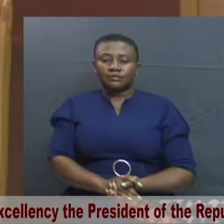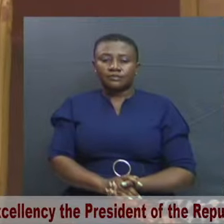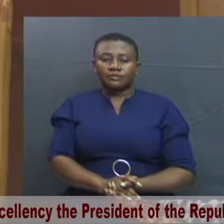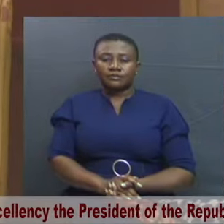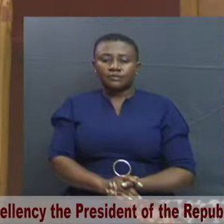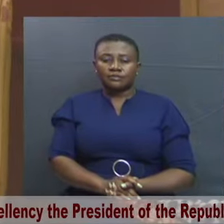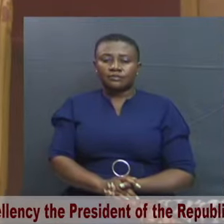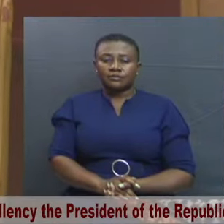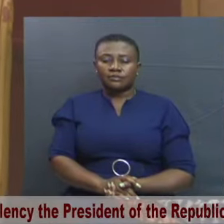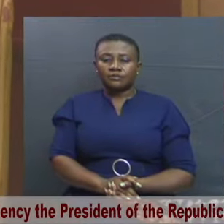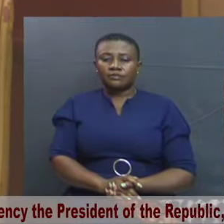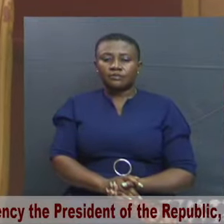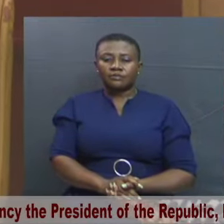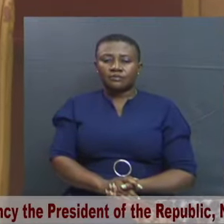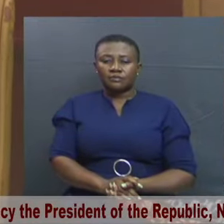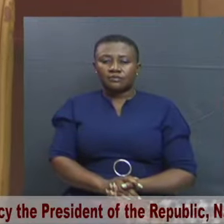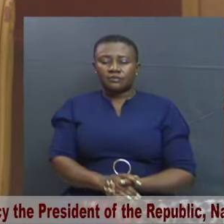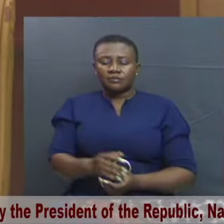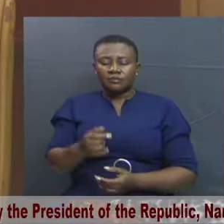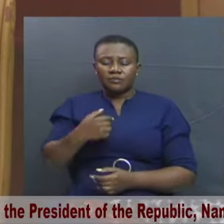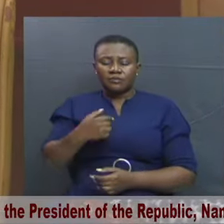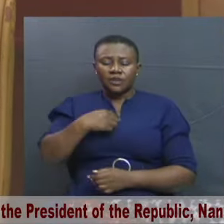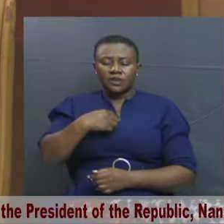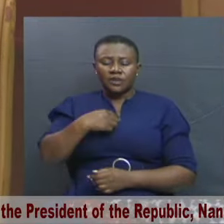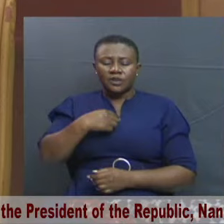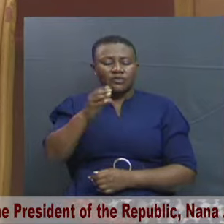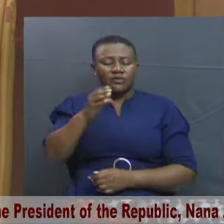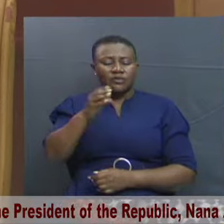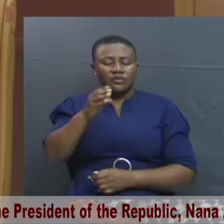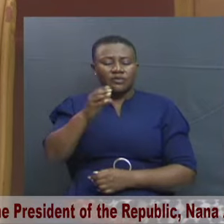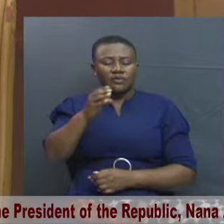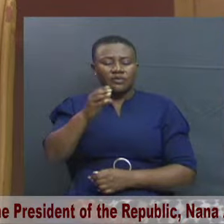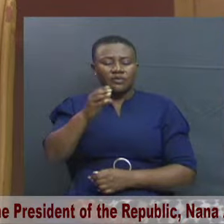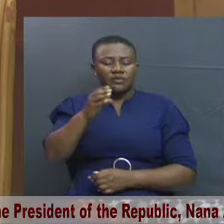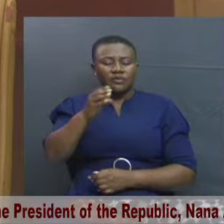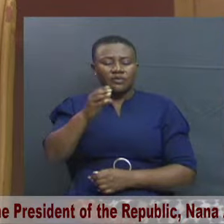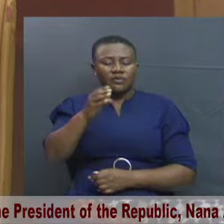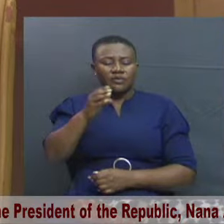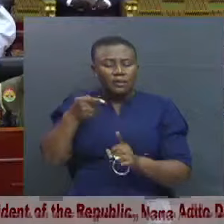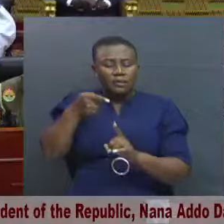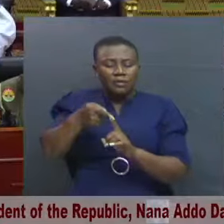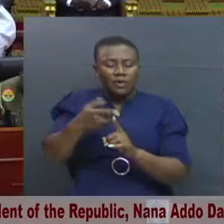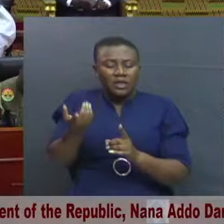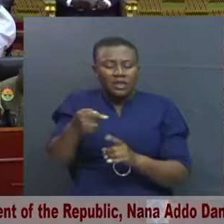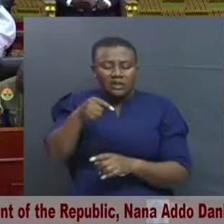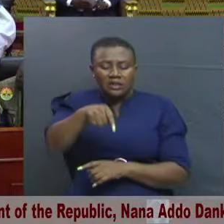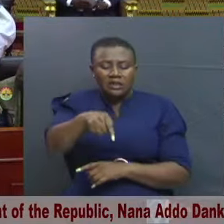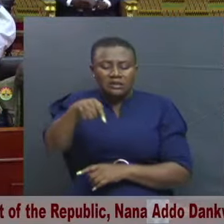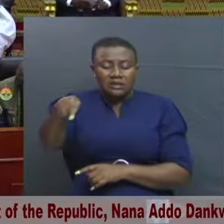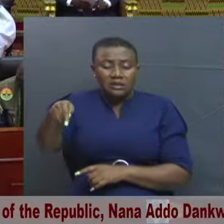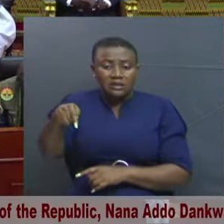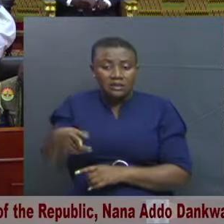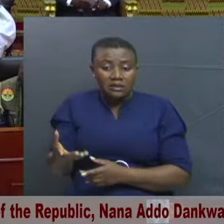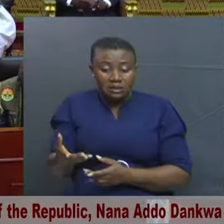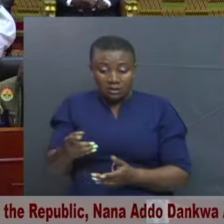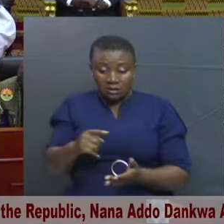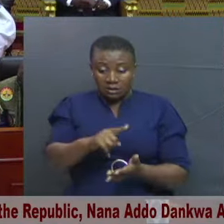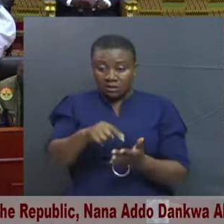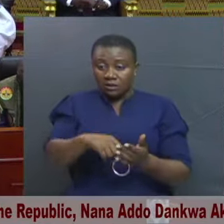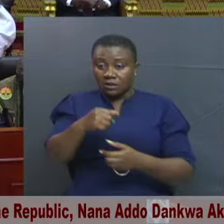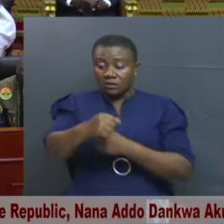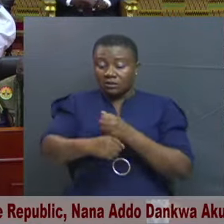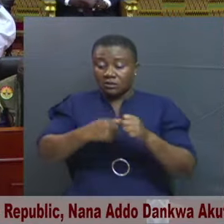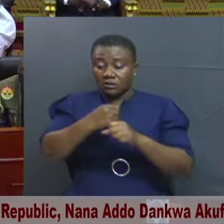Ledger I haven't heard anybody point out one this year we're taking things to a